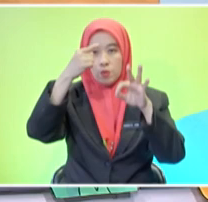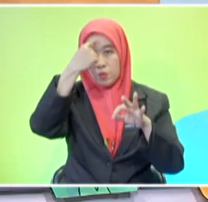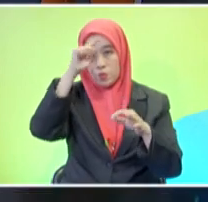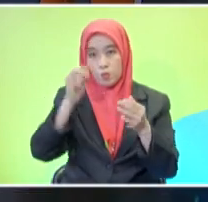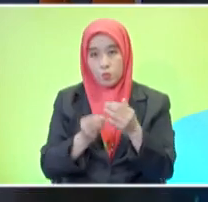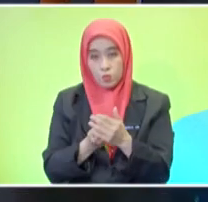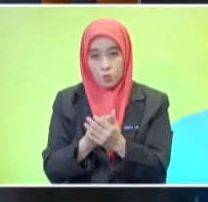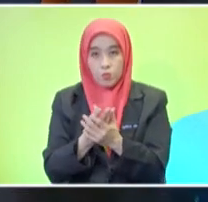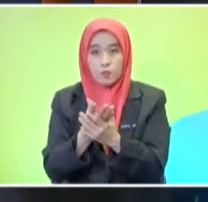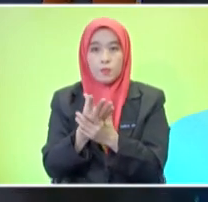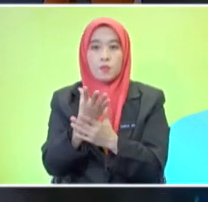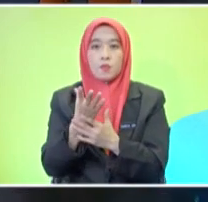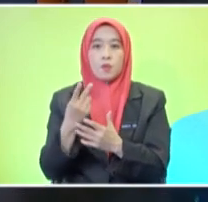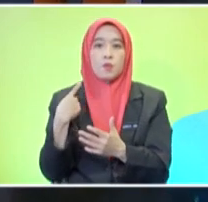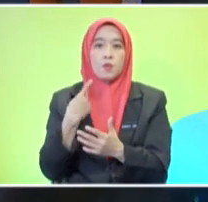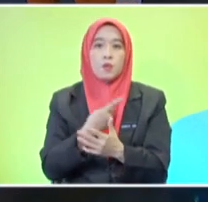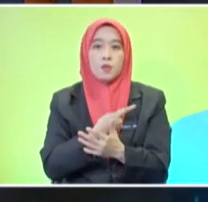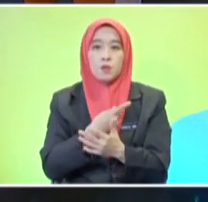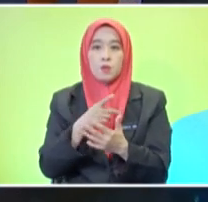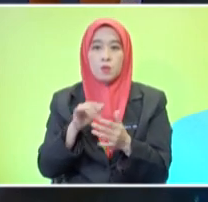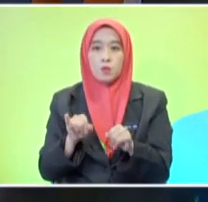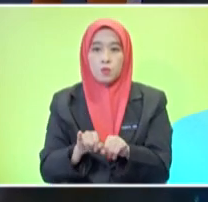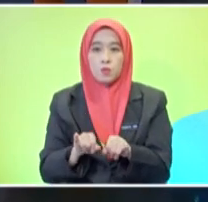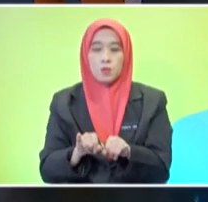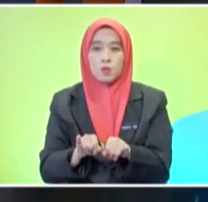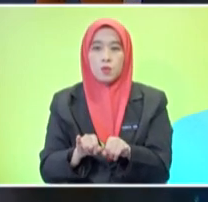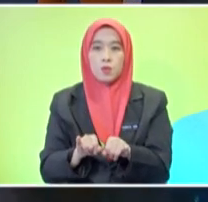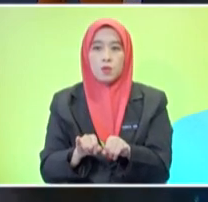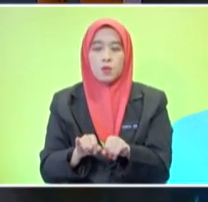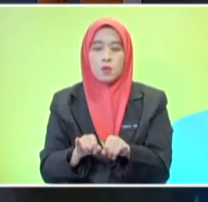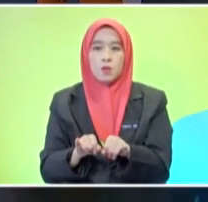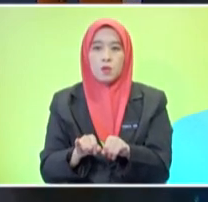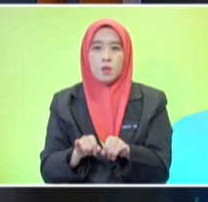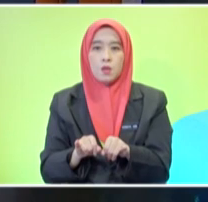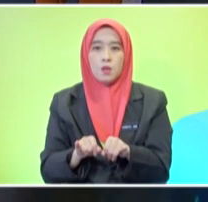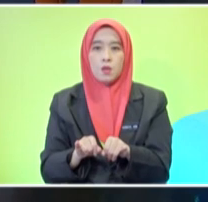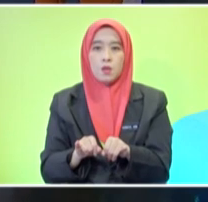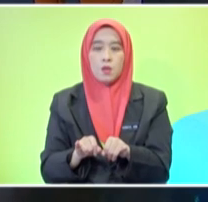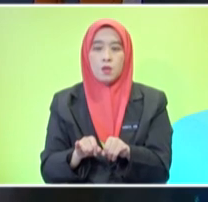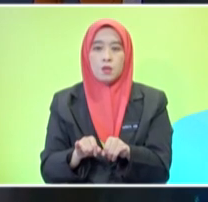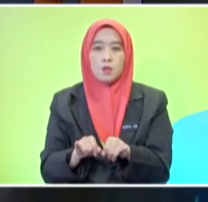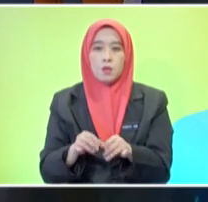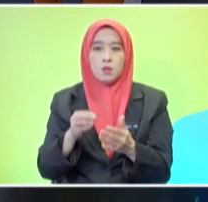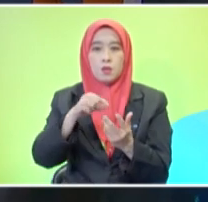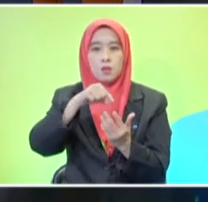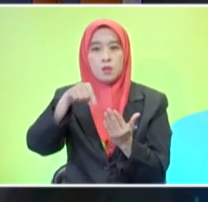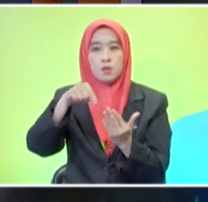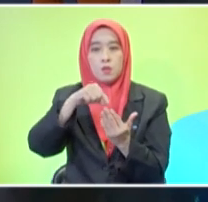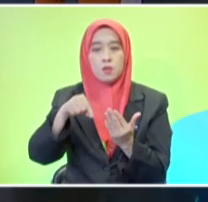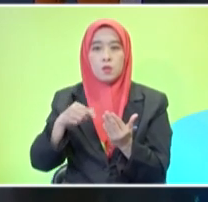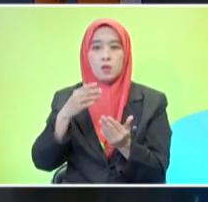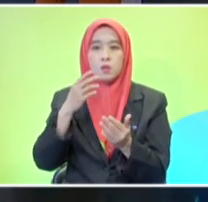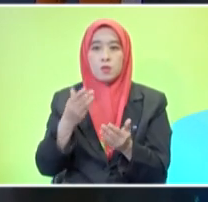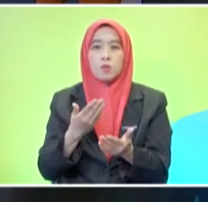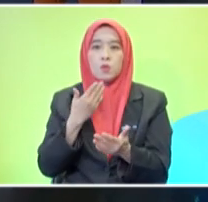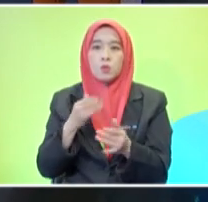It's also important for us. And also, one more thing, as seeds don't always aren't always good, there's always bad seeds, so you always